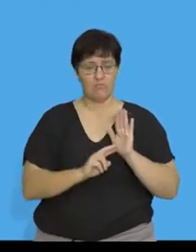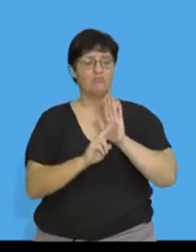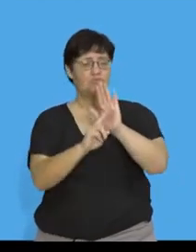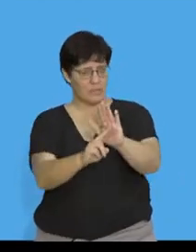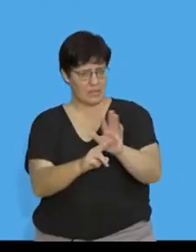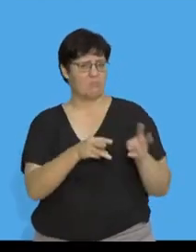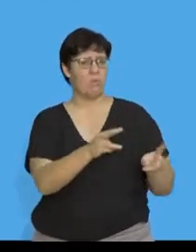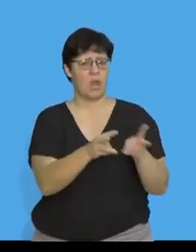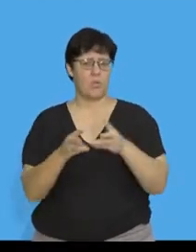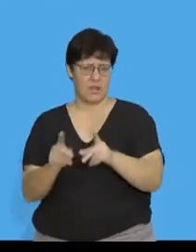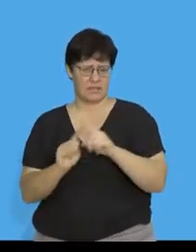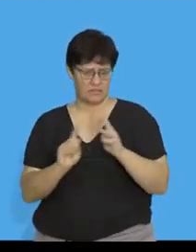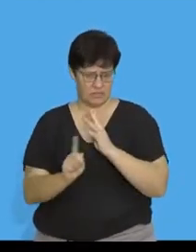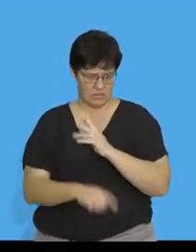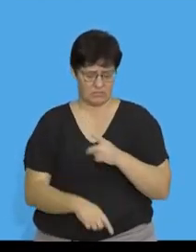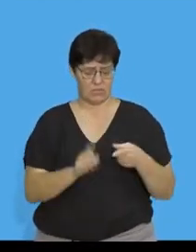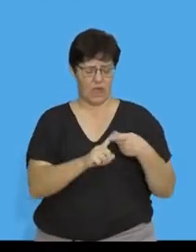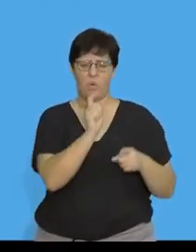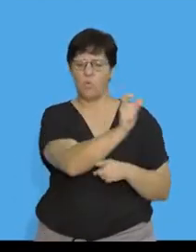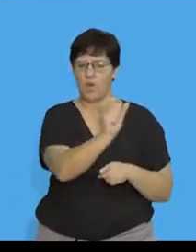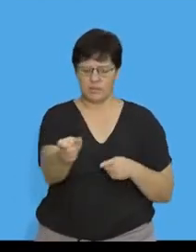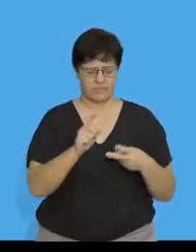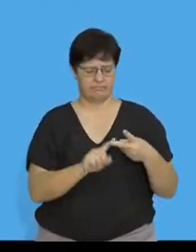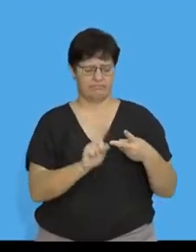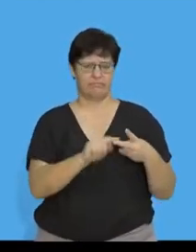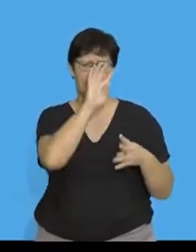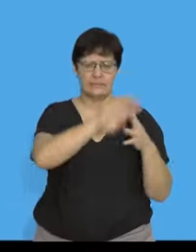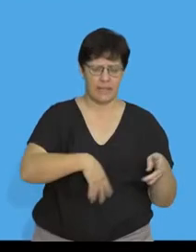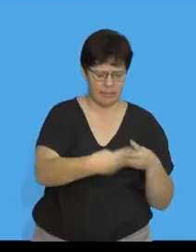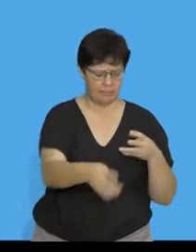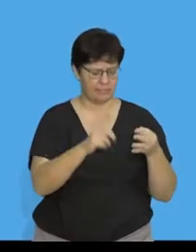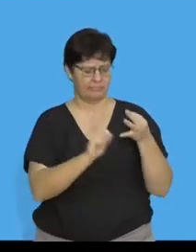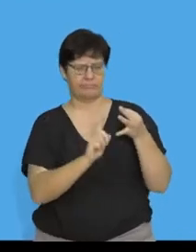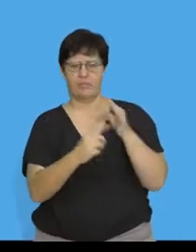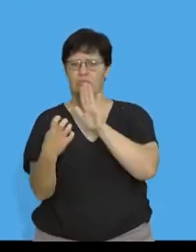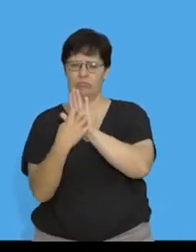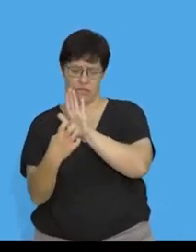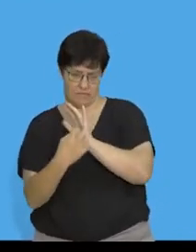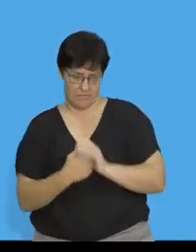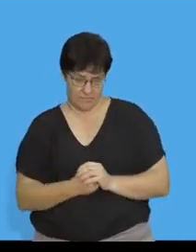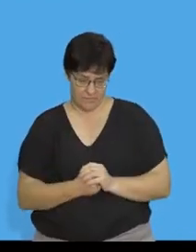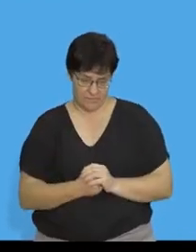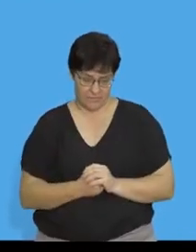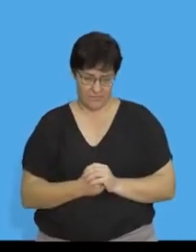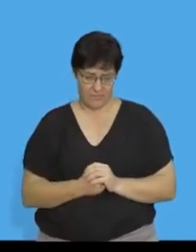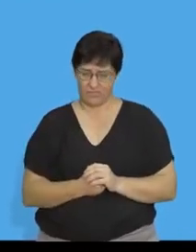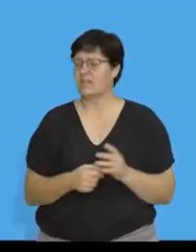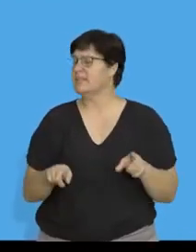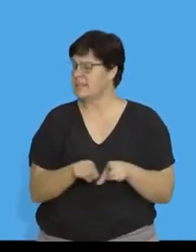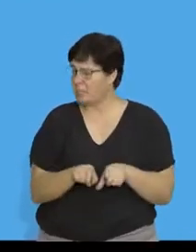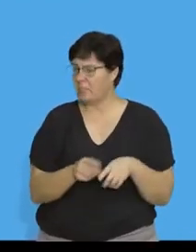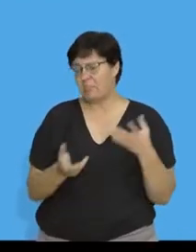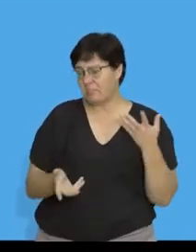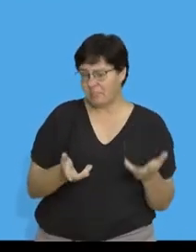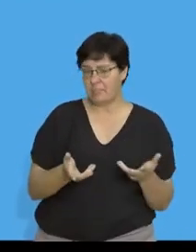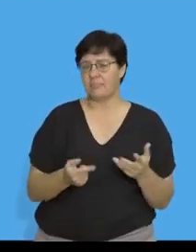variable increases, the other decreases. So as the one goes up, the other goes down. And you know what? That's